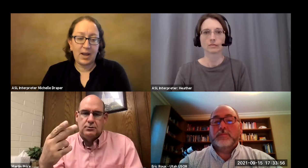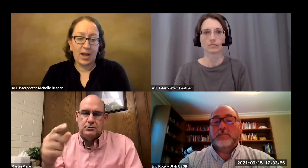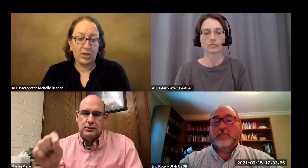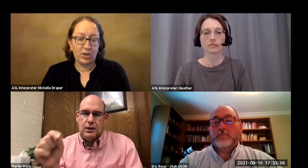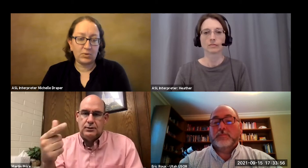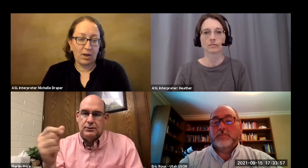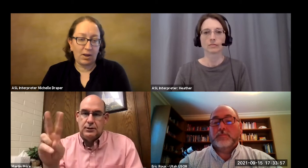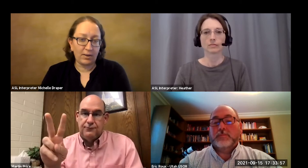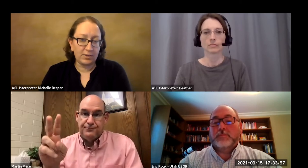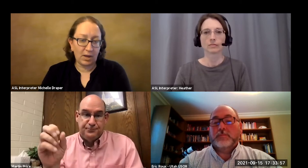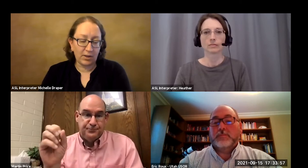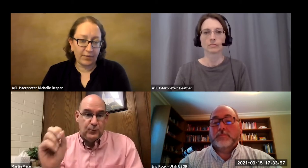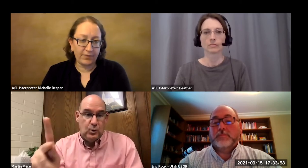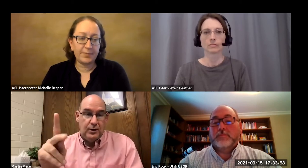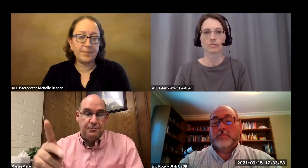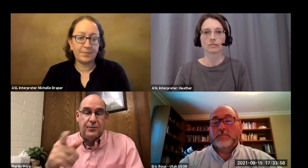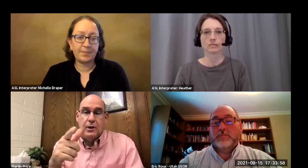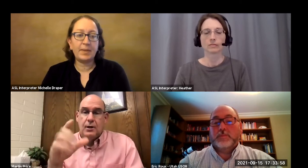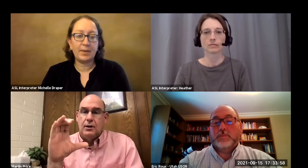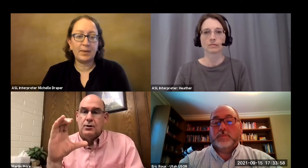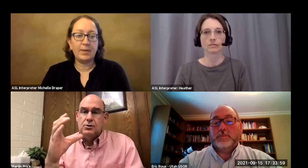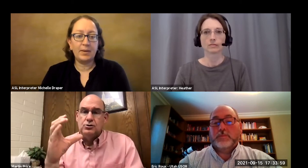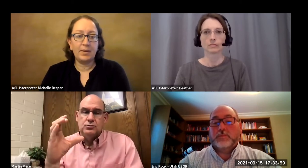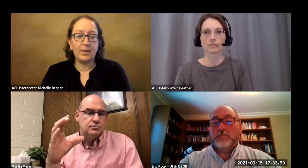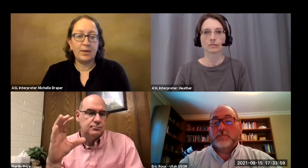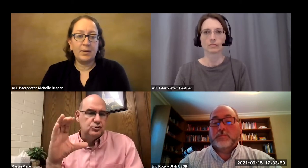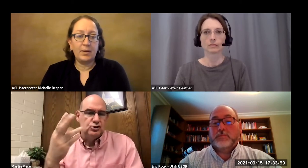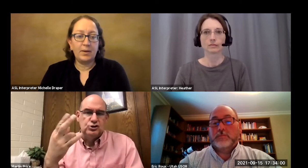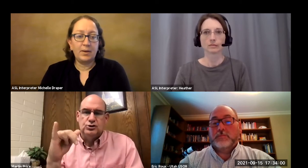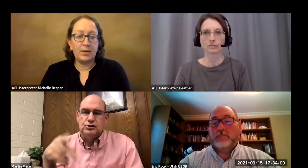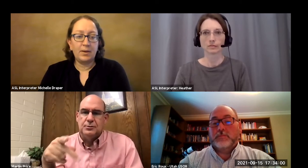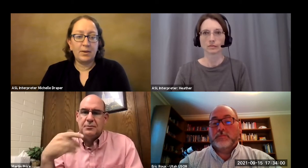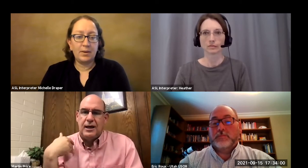EROUX at utah.gov.